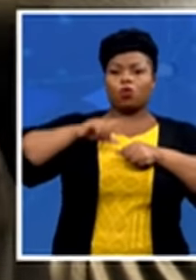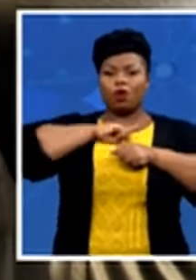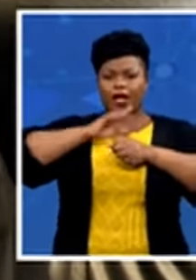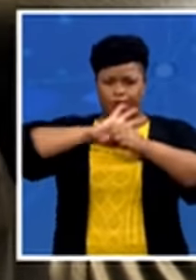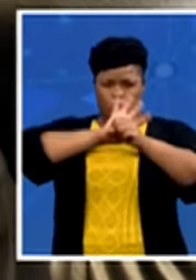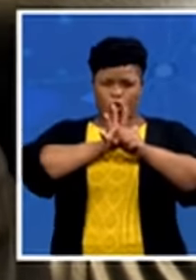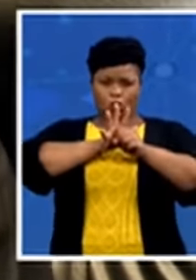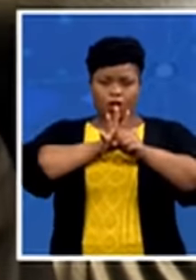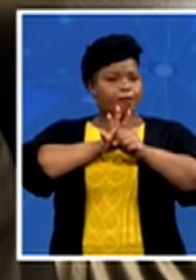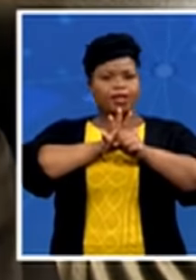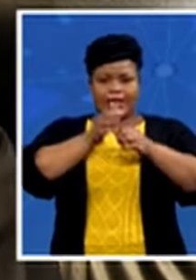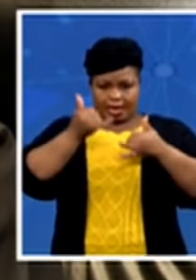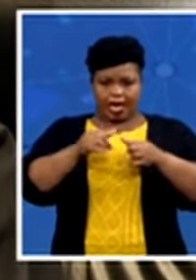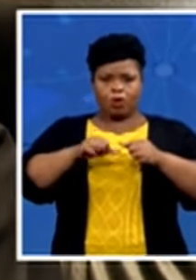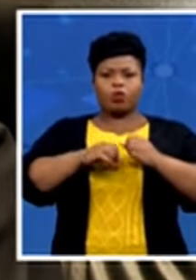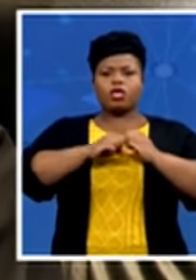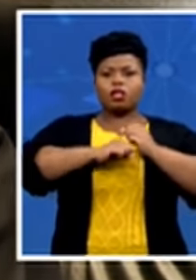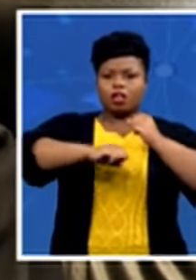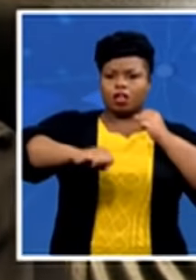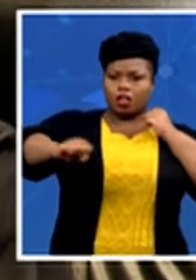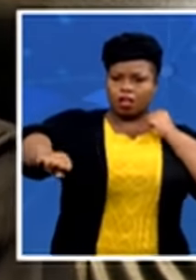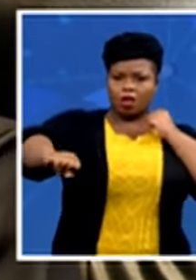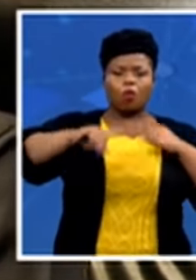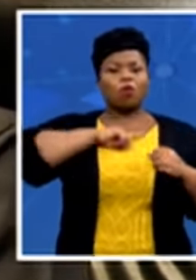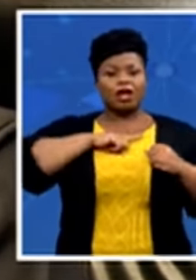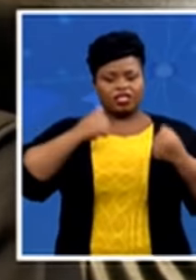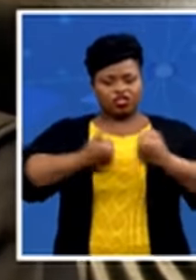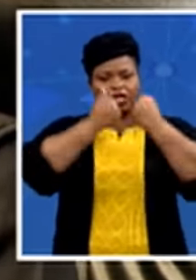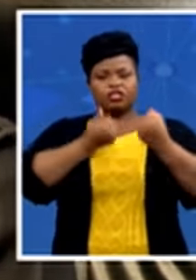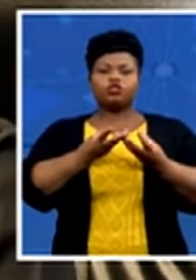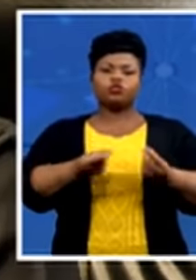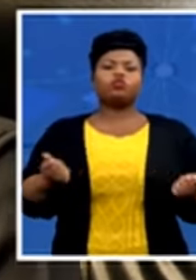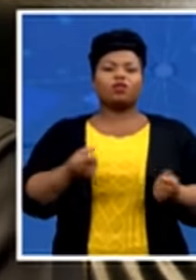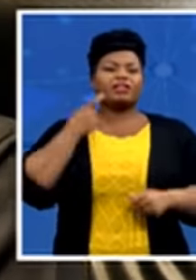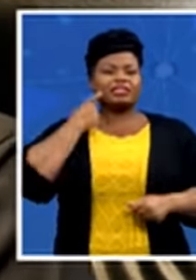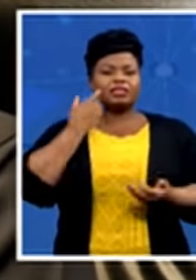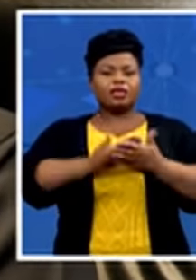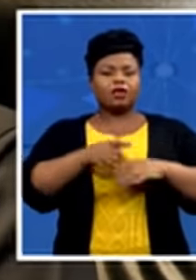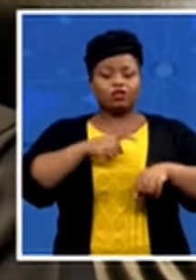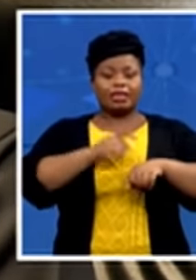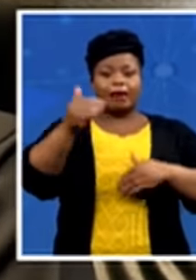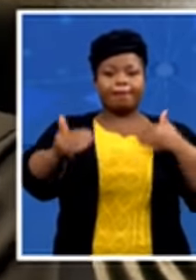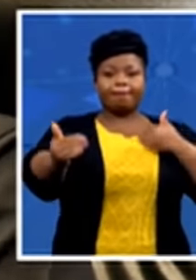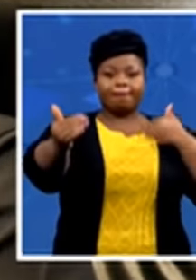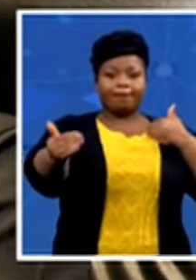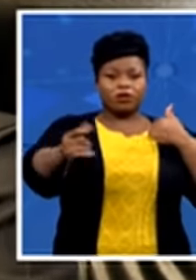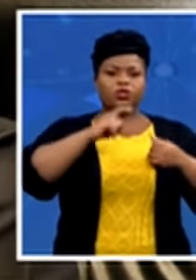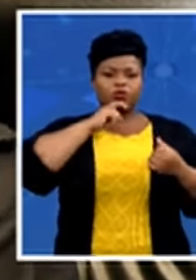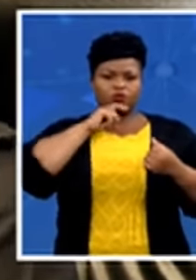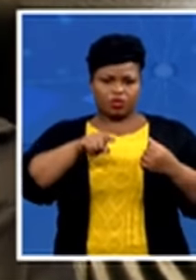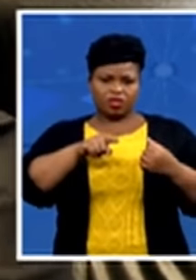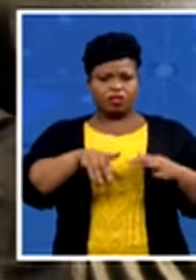inherent challenges so that we use this period and issue directions to